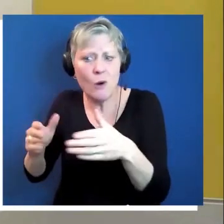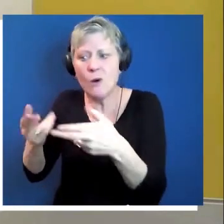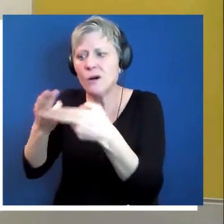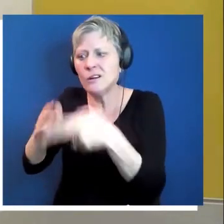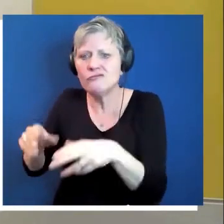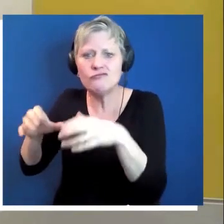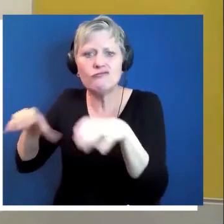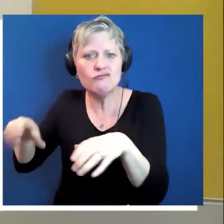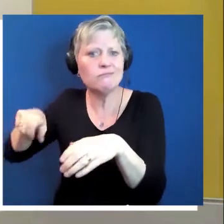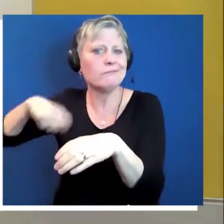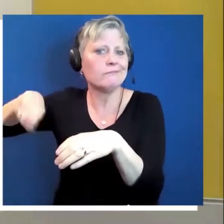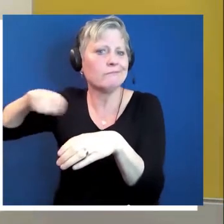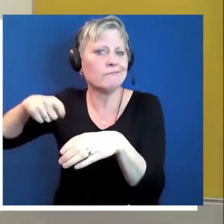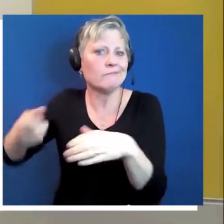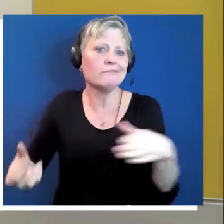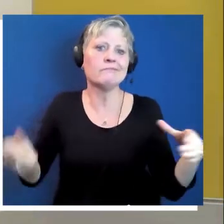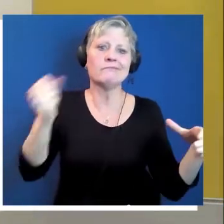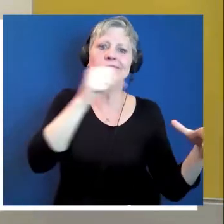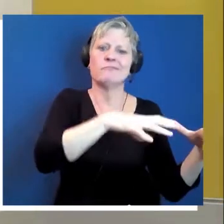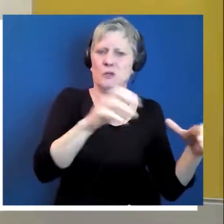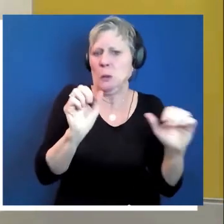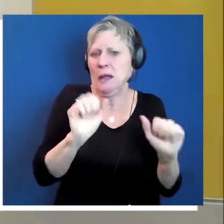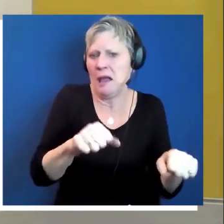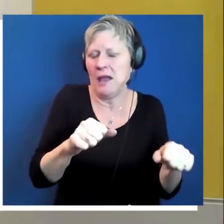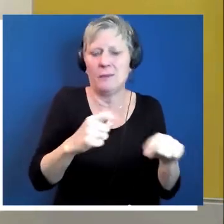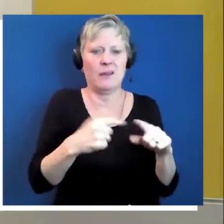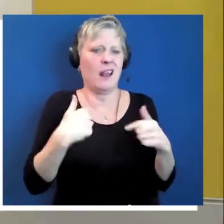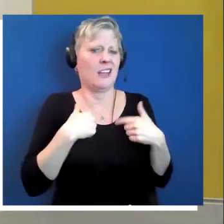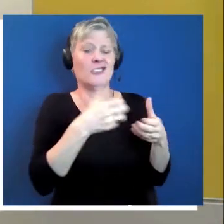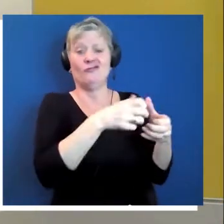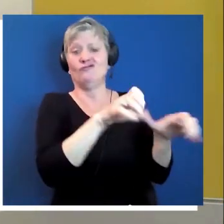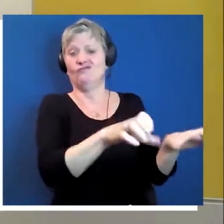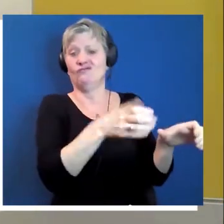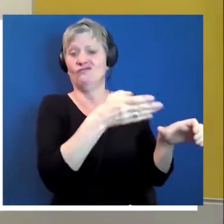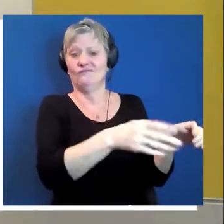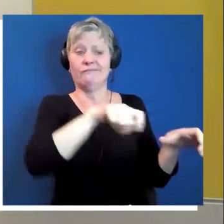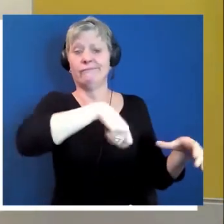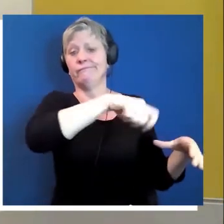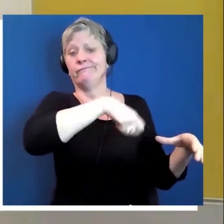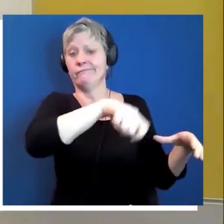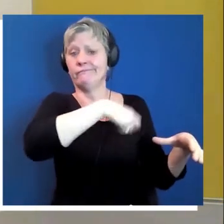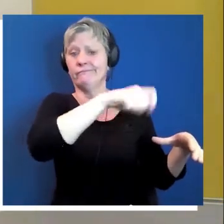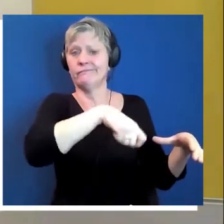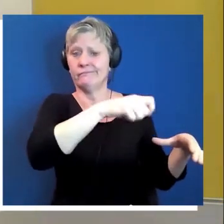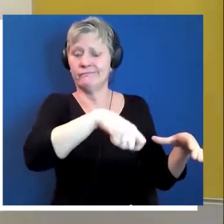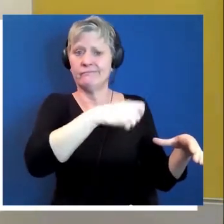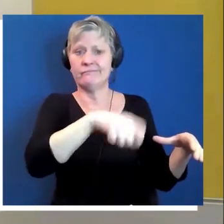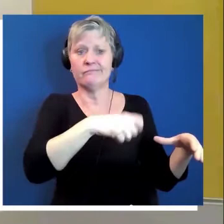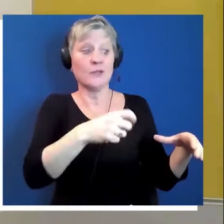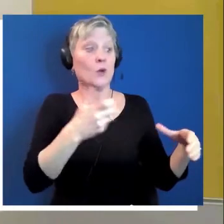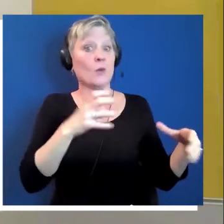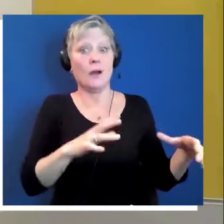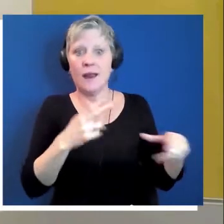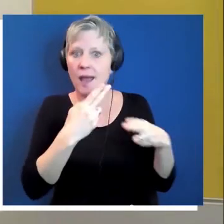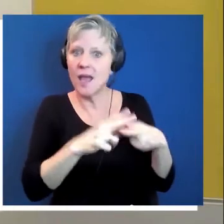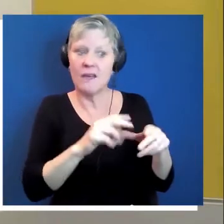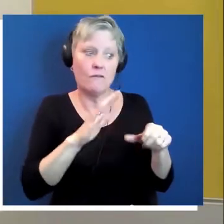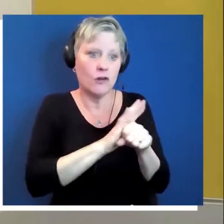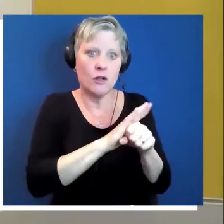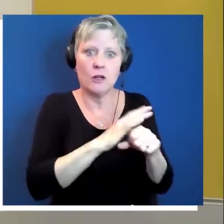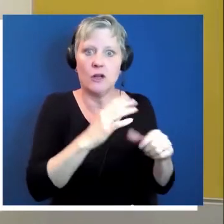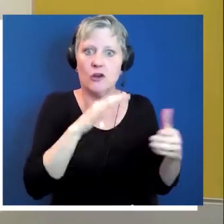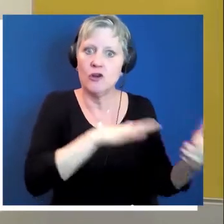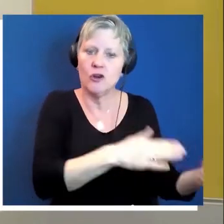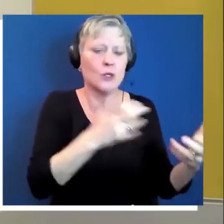what I do, just break those yolks, go around like so. And as that egg starts to set up, I don't want it to